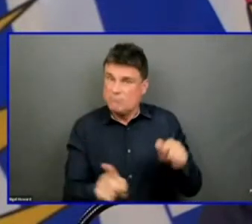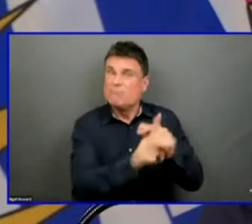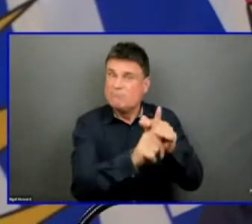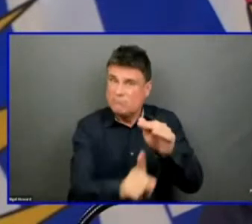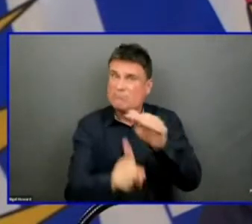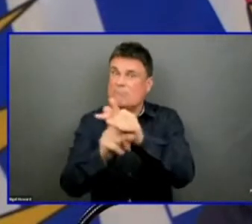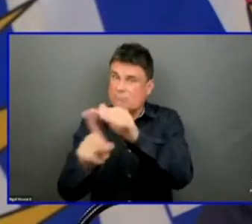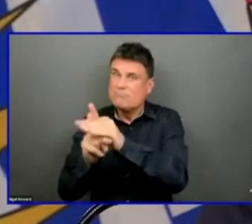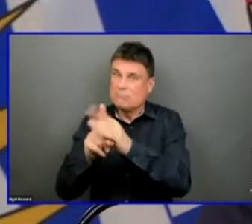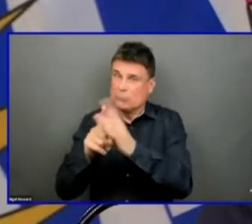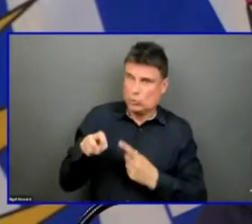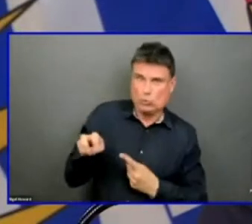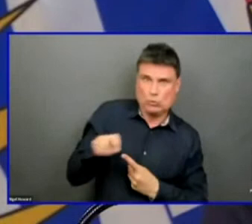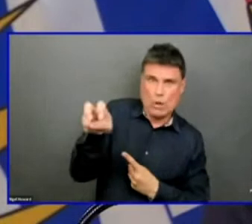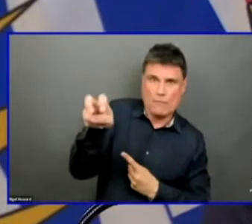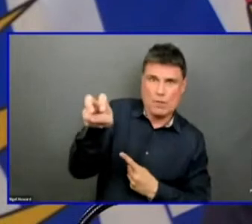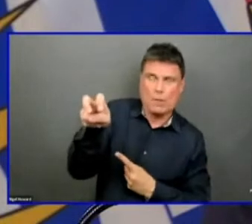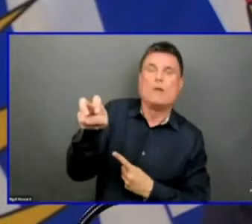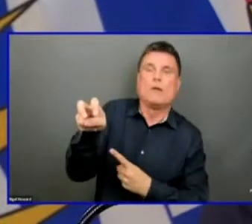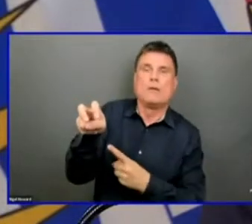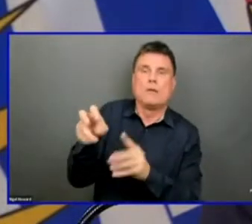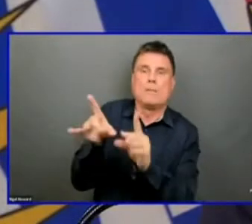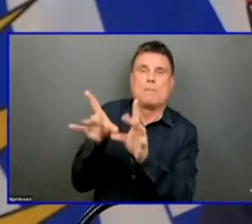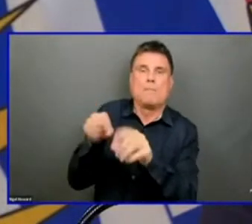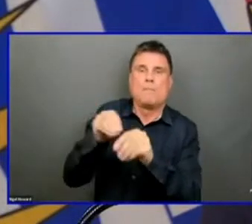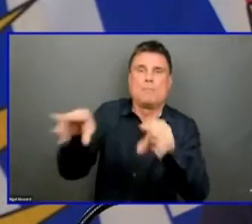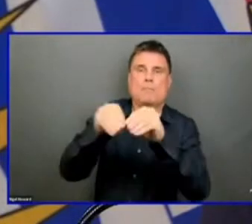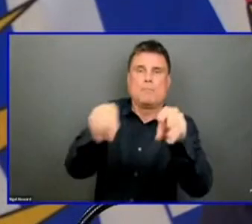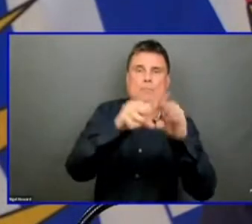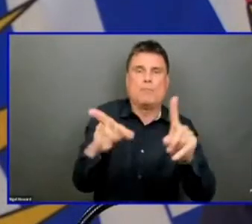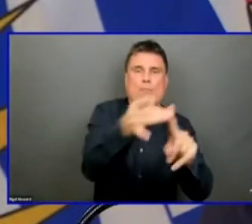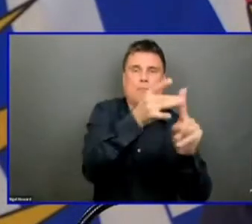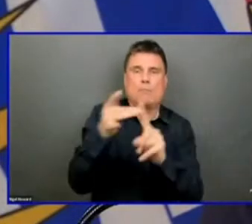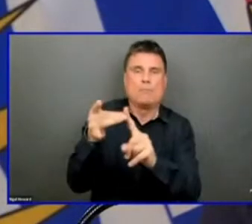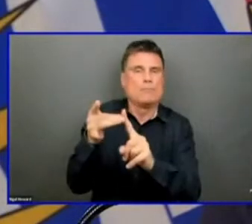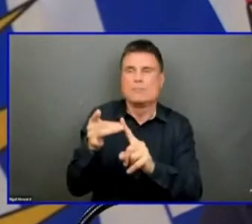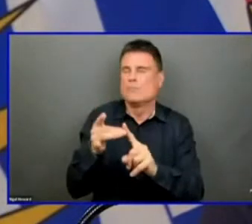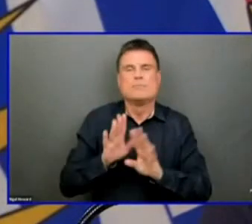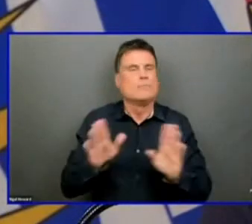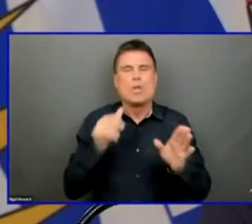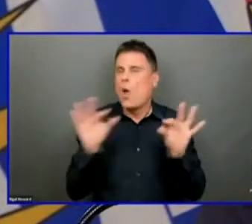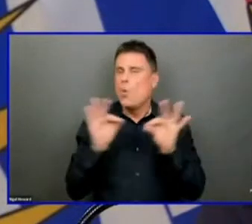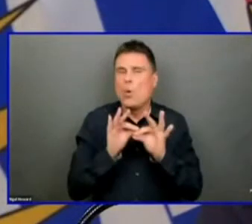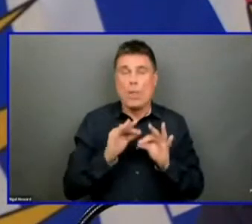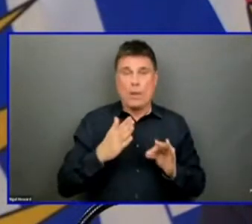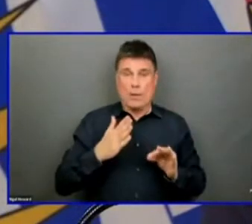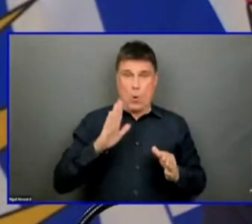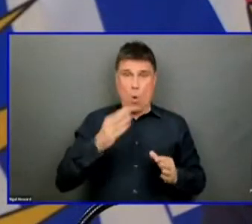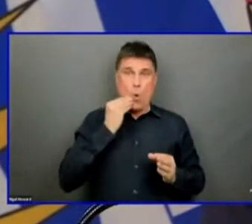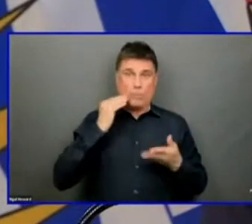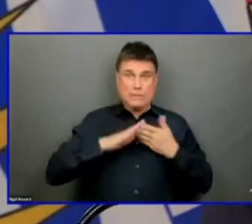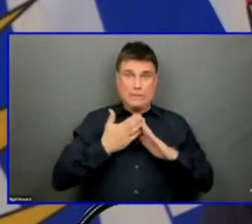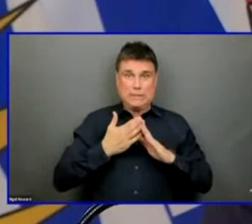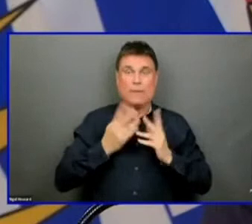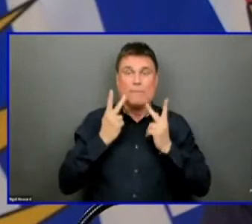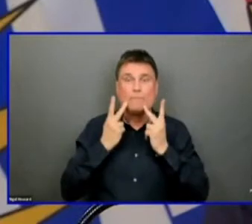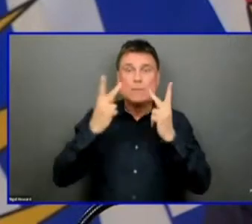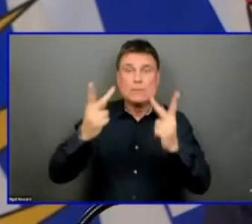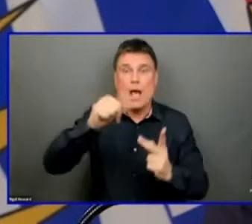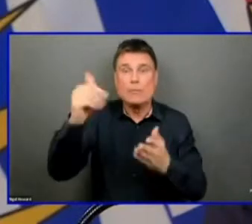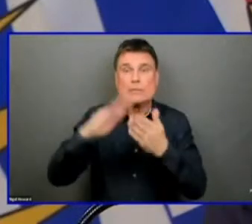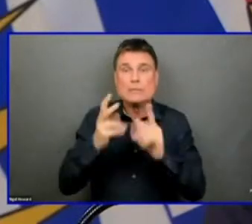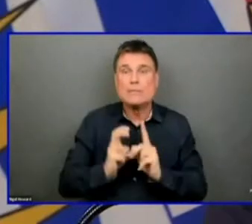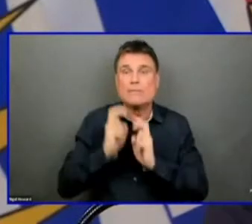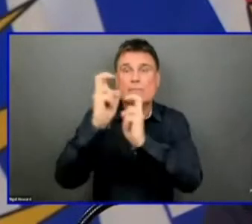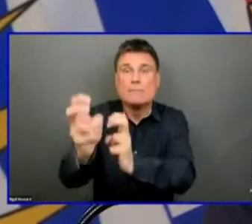now. We have orders as well around indoor gatherings. We've had restrictions in workplaces. Those are having an